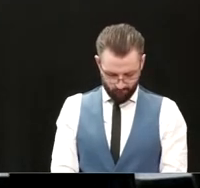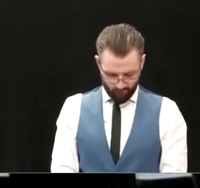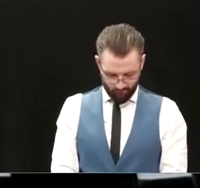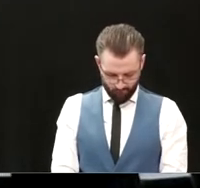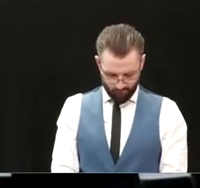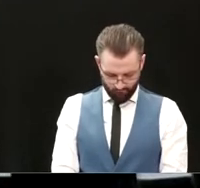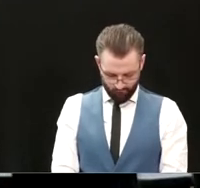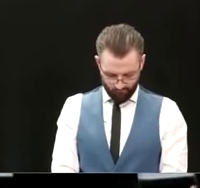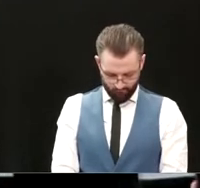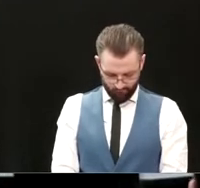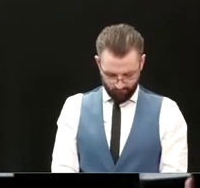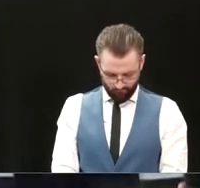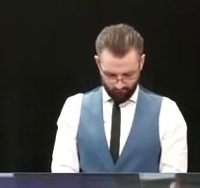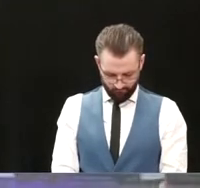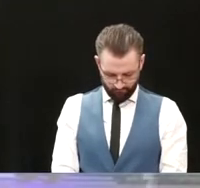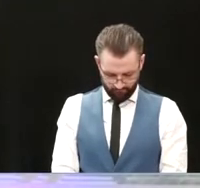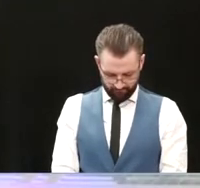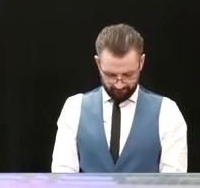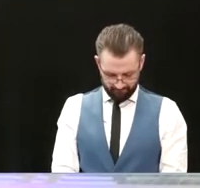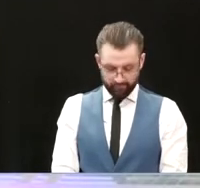Thank you, Eric and Olivia.